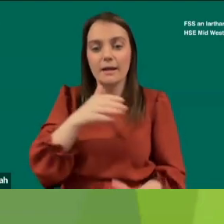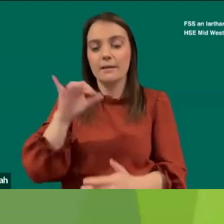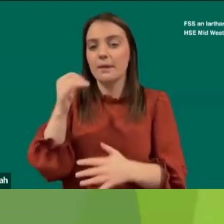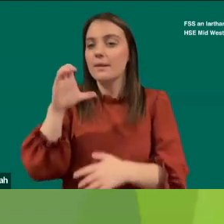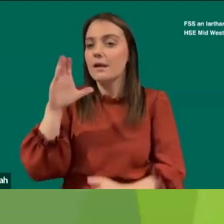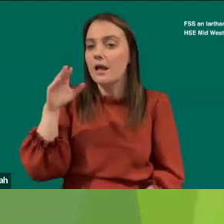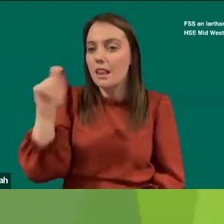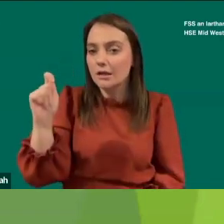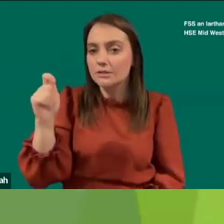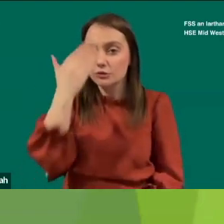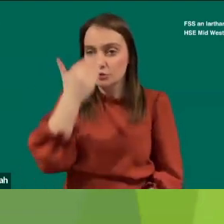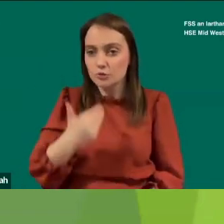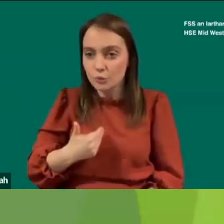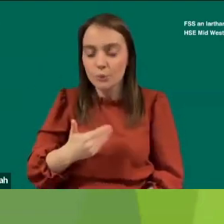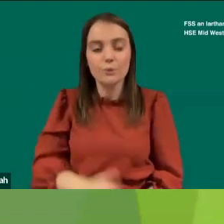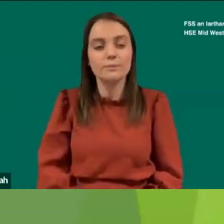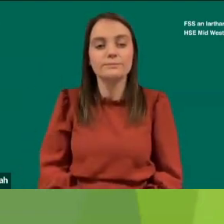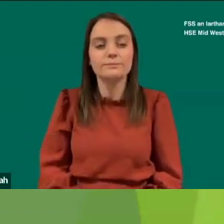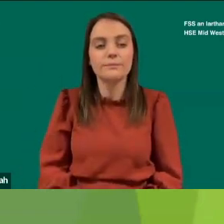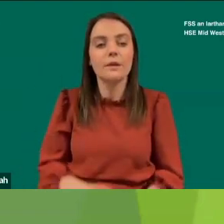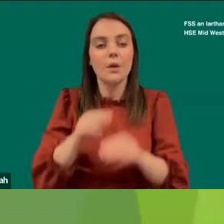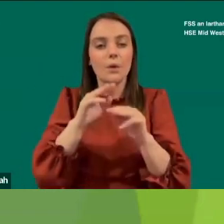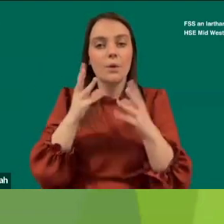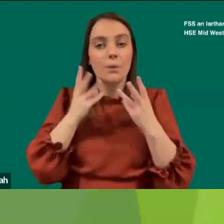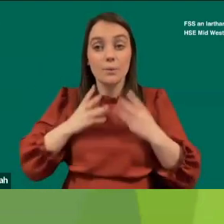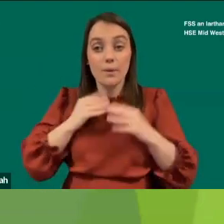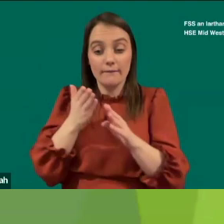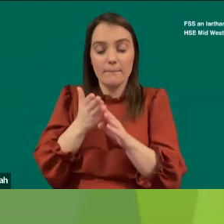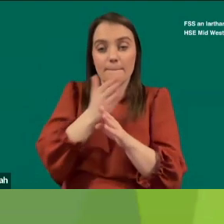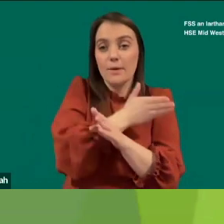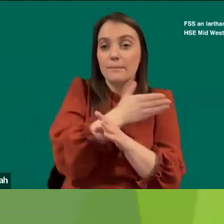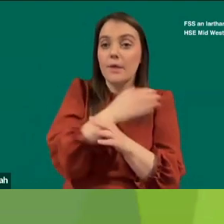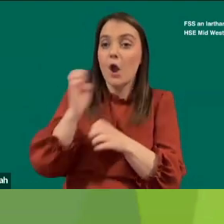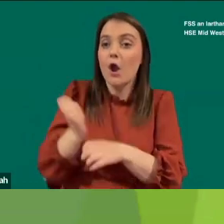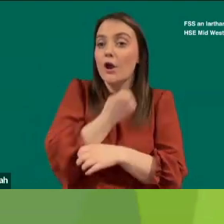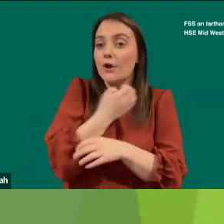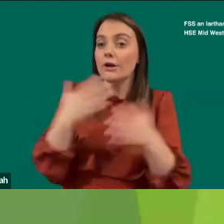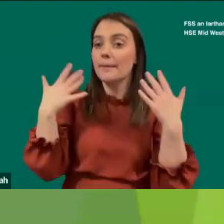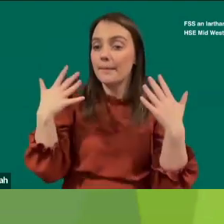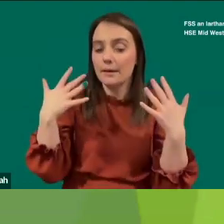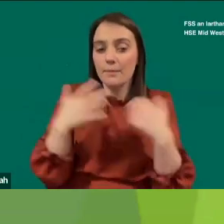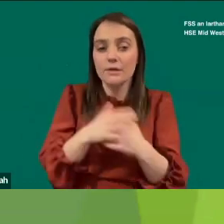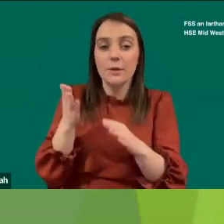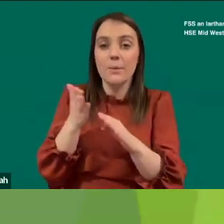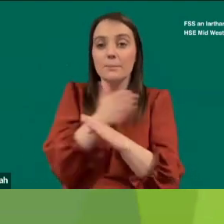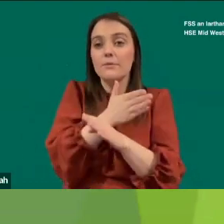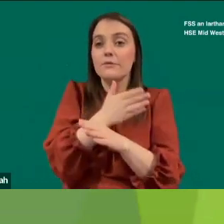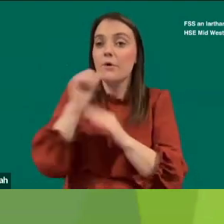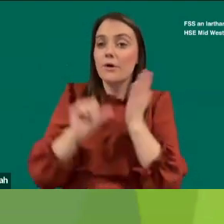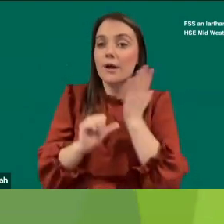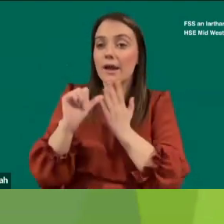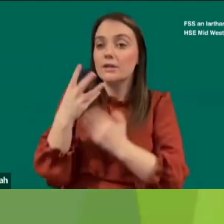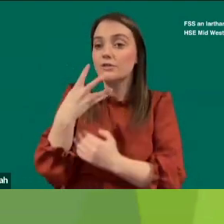stroke. We also see ladies who have experienced a premature menopause. That would be somebody who's had menopause before the age